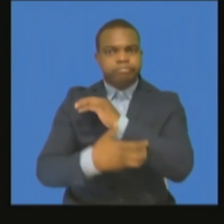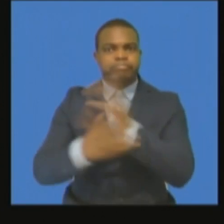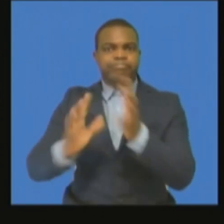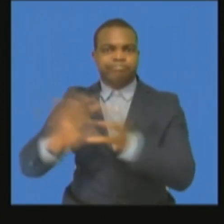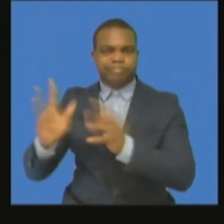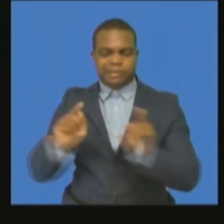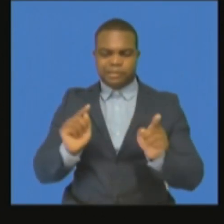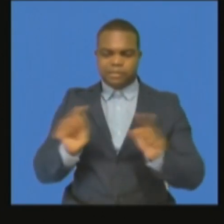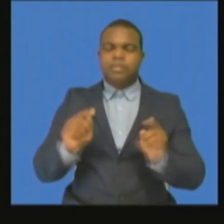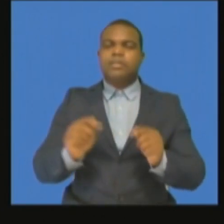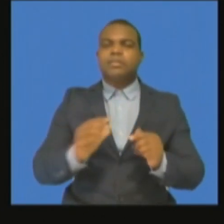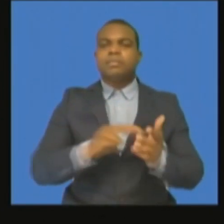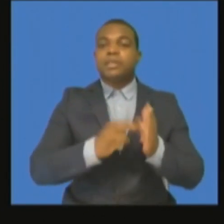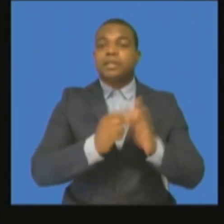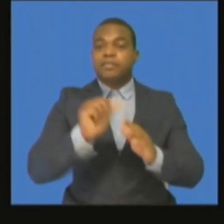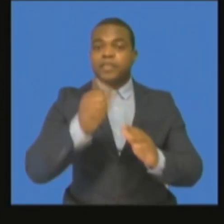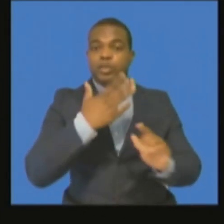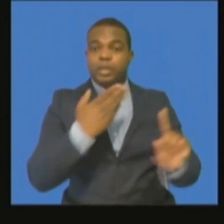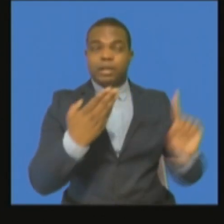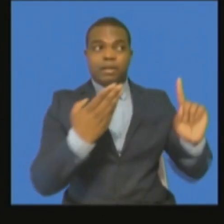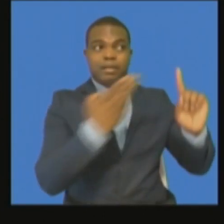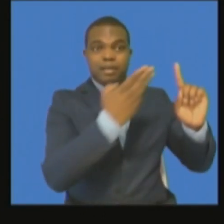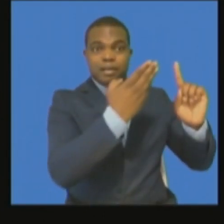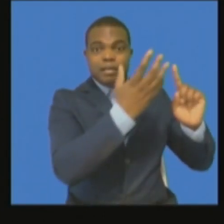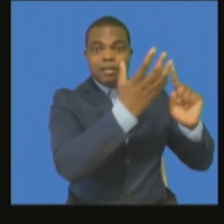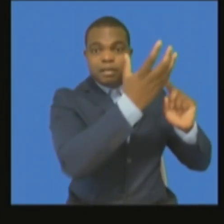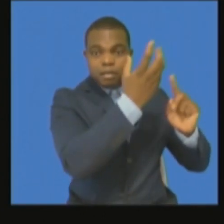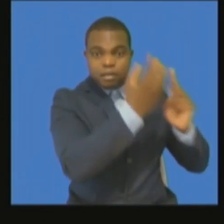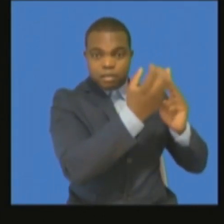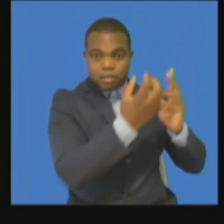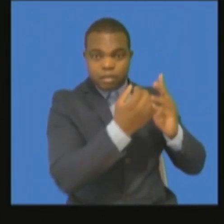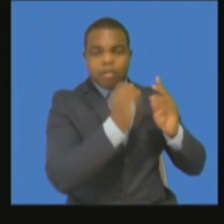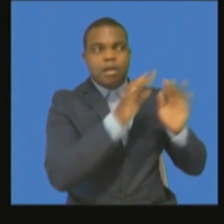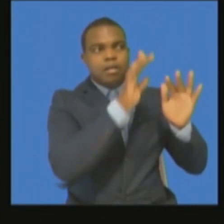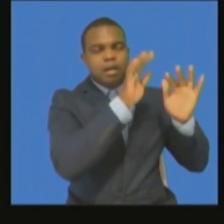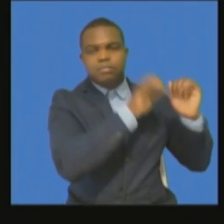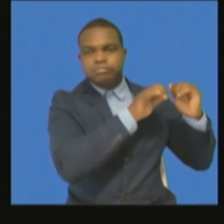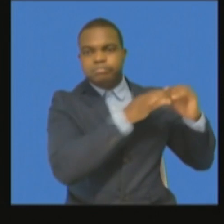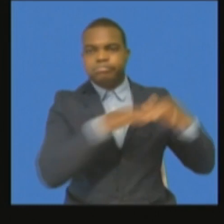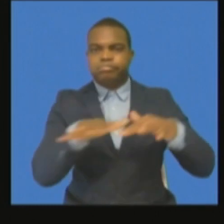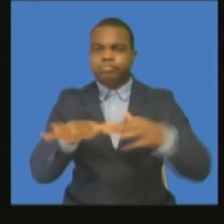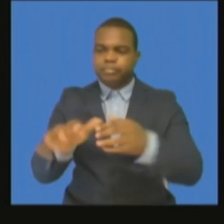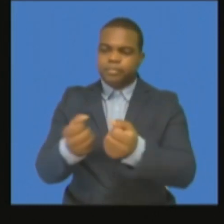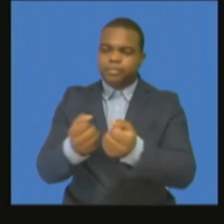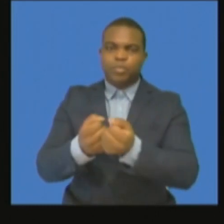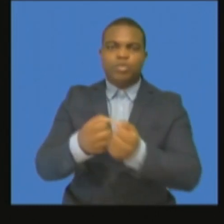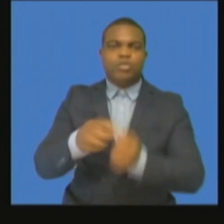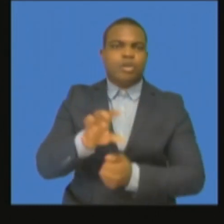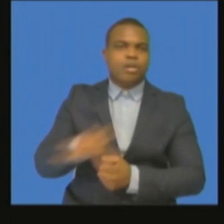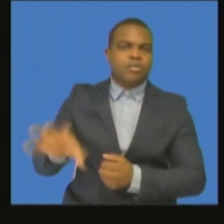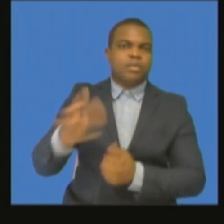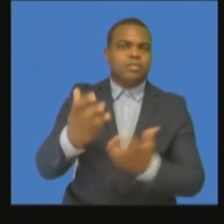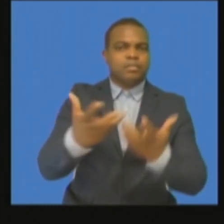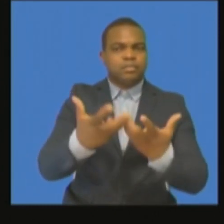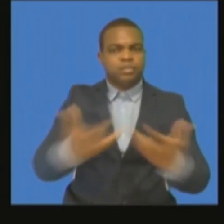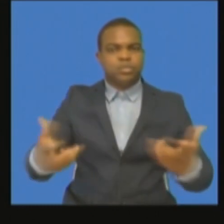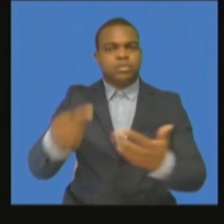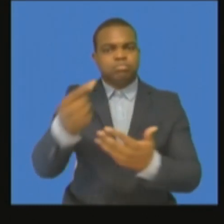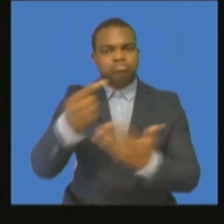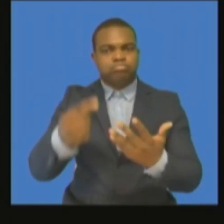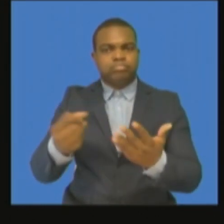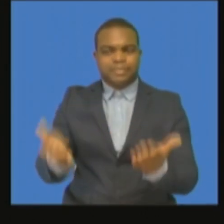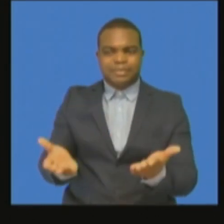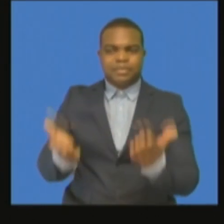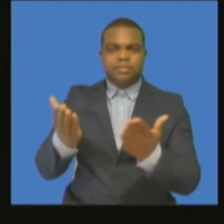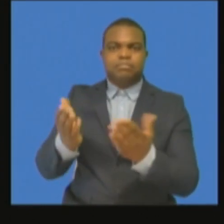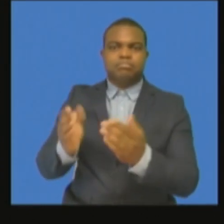mobilization. Happily, it is now internationally accepted and is part of Agenda 2030 that globally we must combat